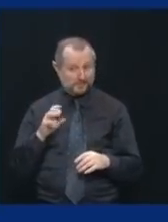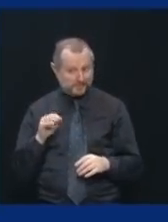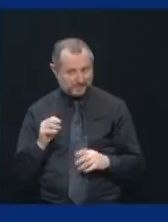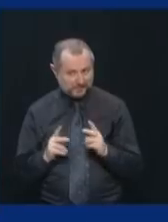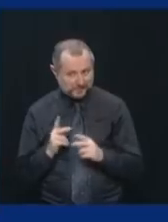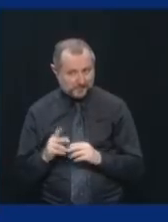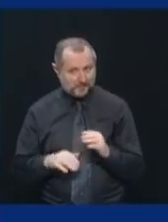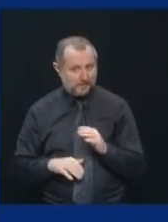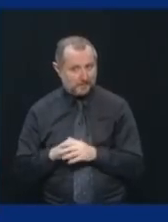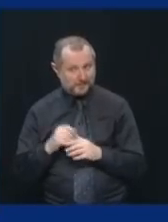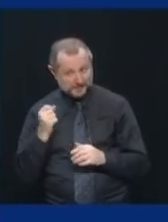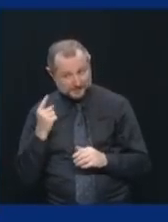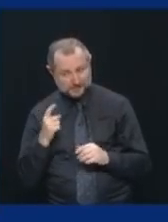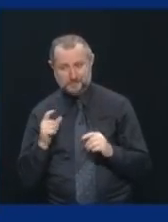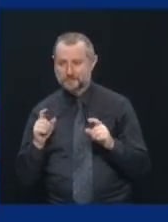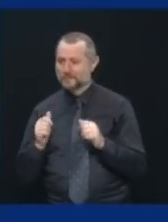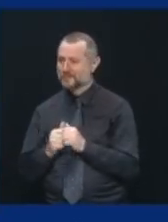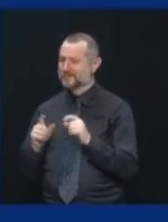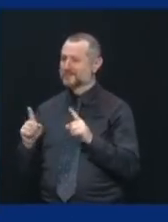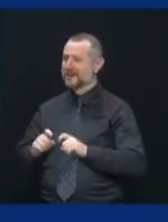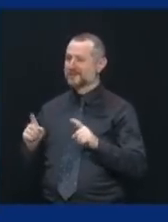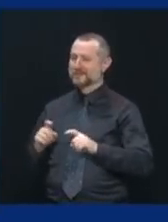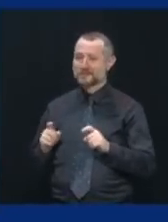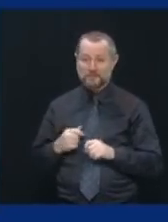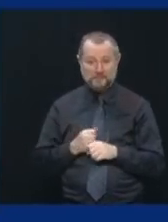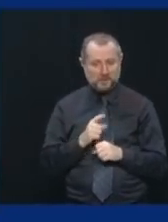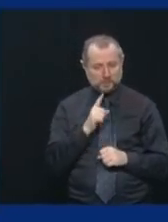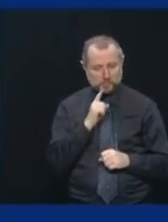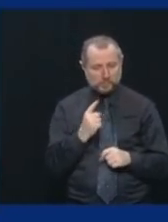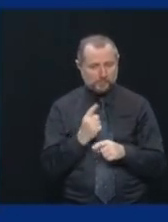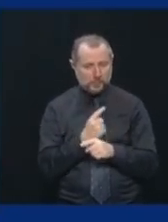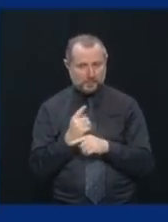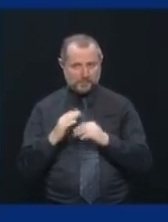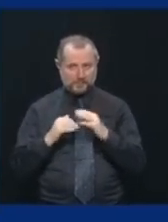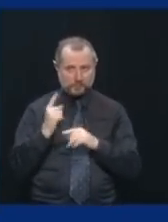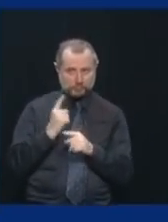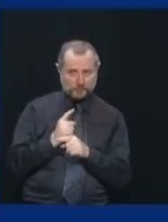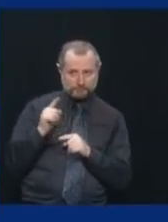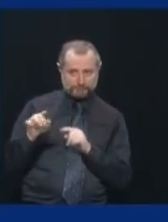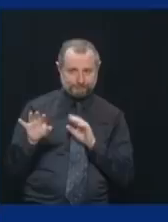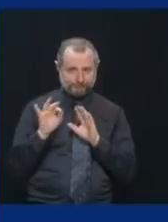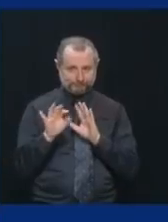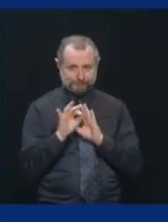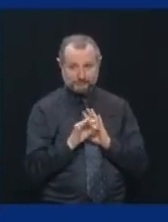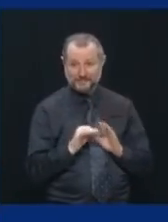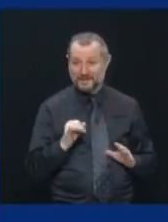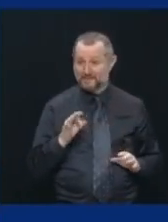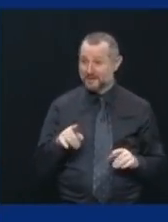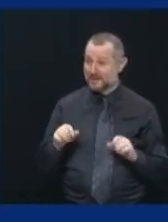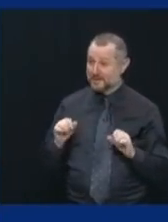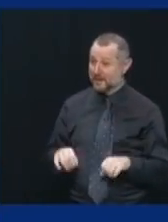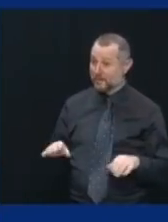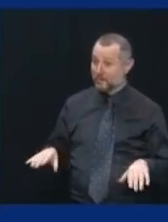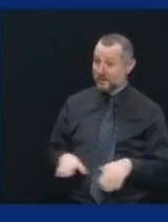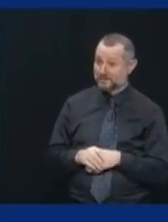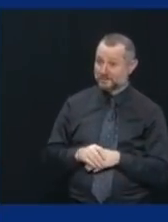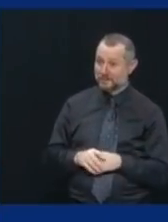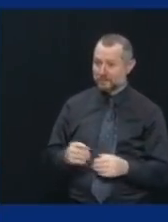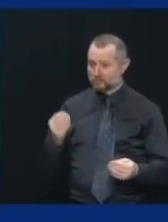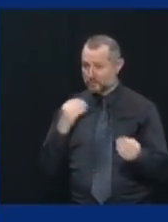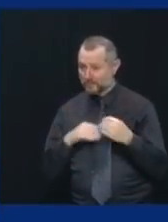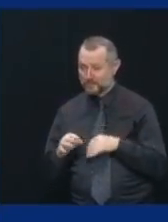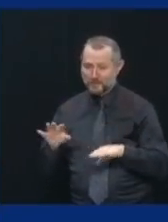testing in the right space. And if you can do a wedding catering hall